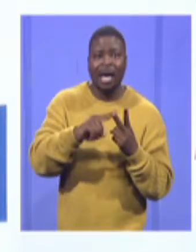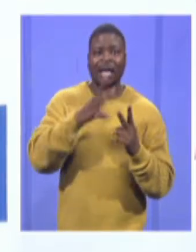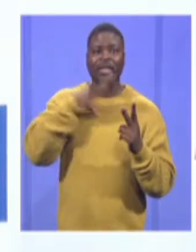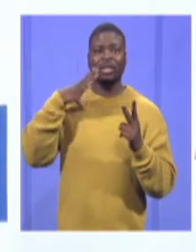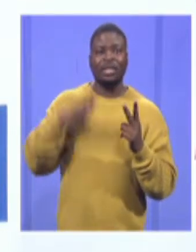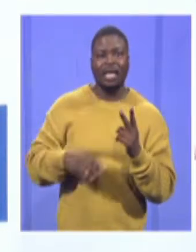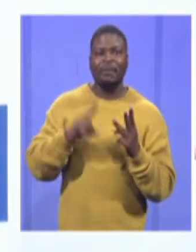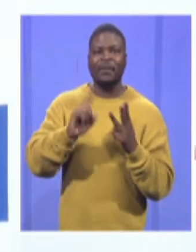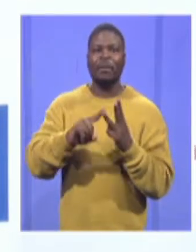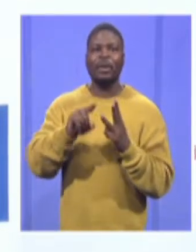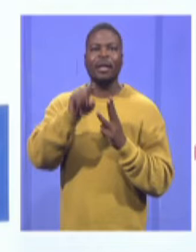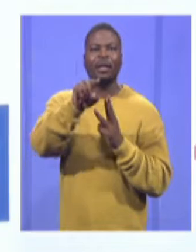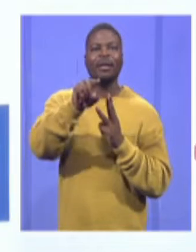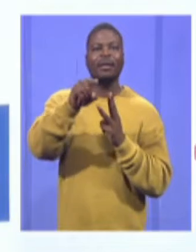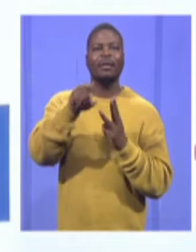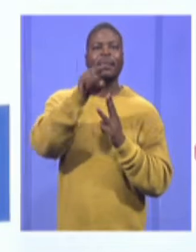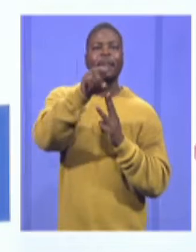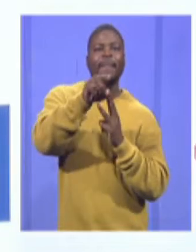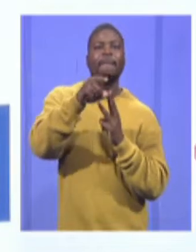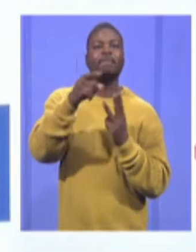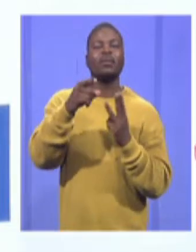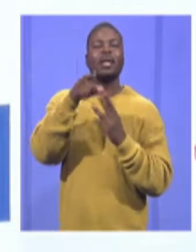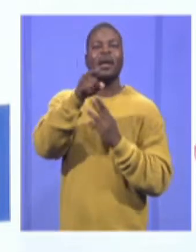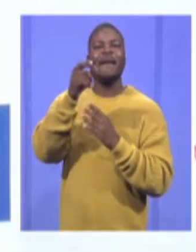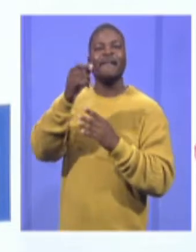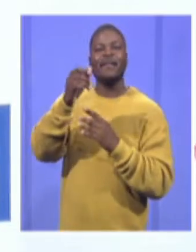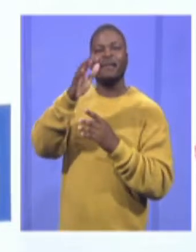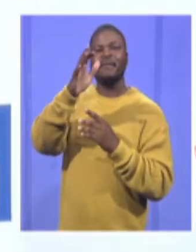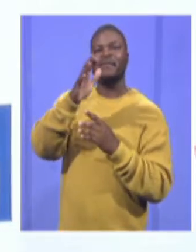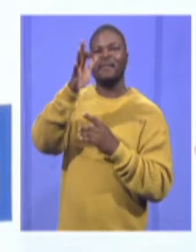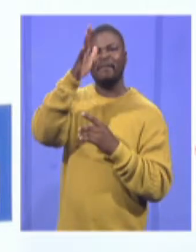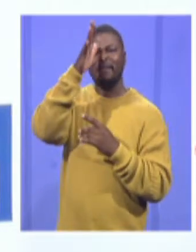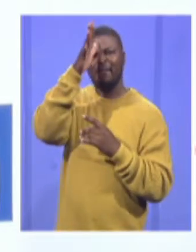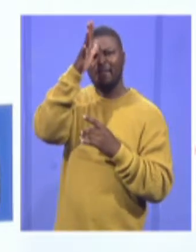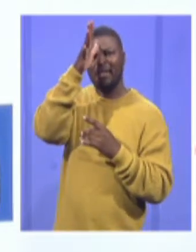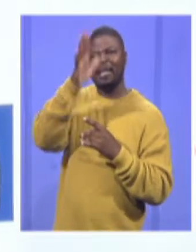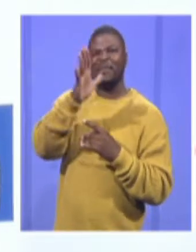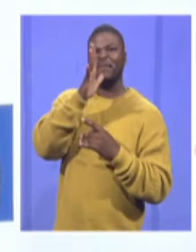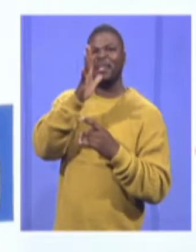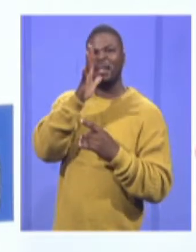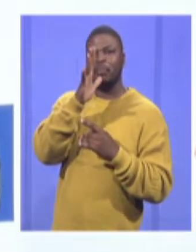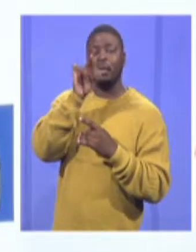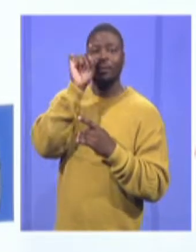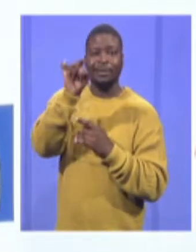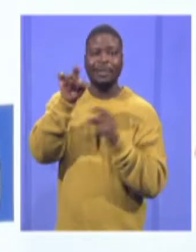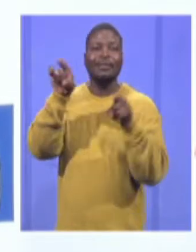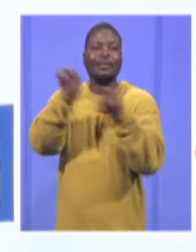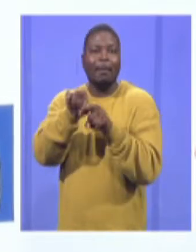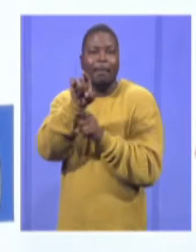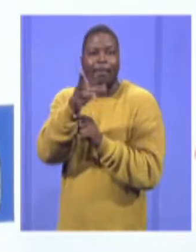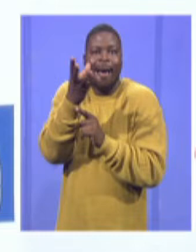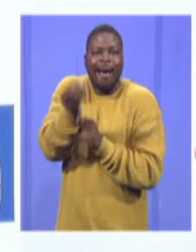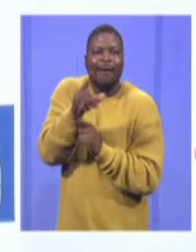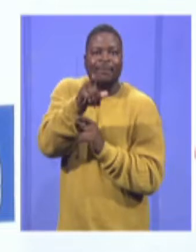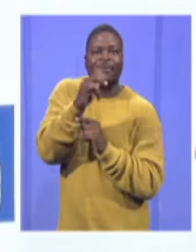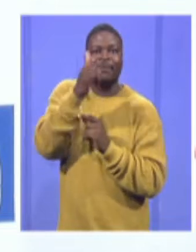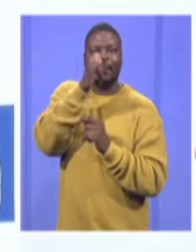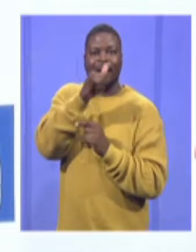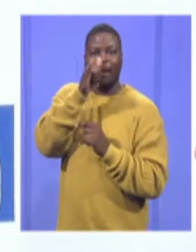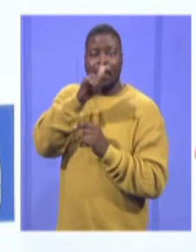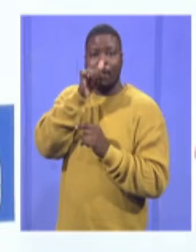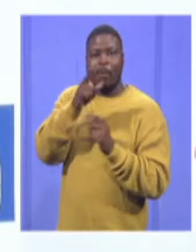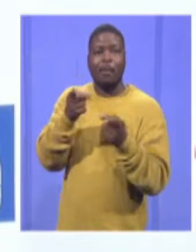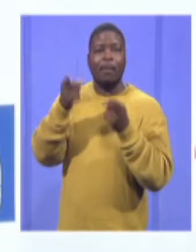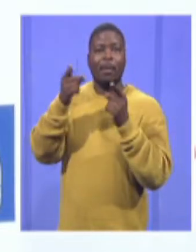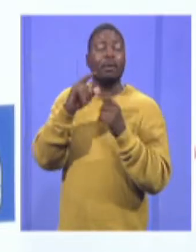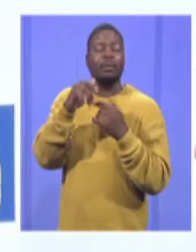at number 8. So here we are 2 years after the COVID-19 pandemic, and what will be some of the critical talking points?